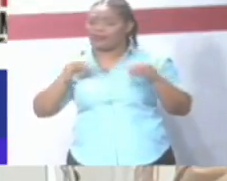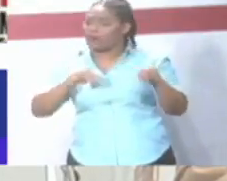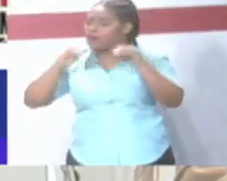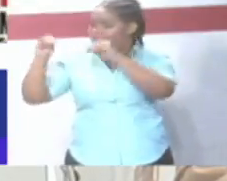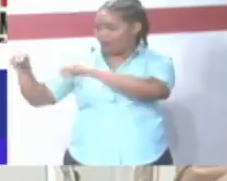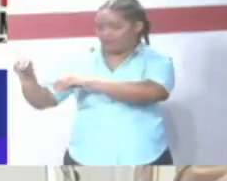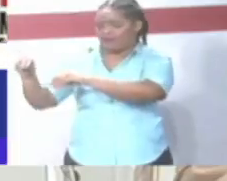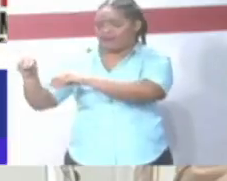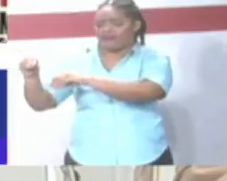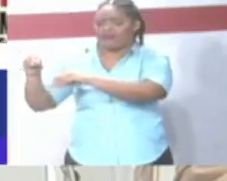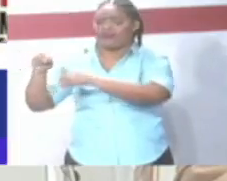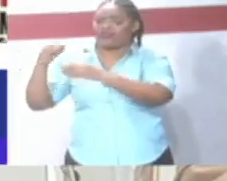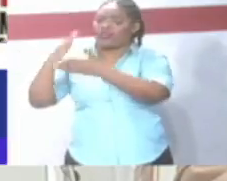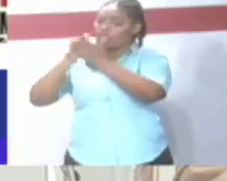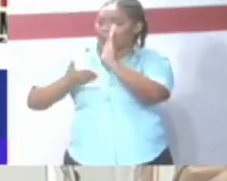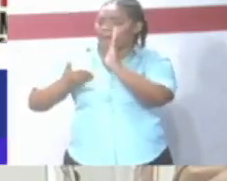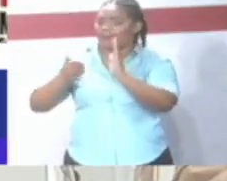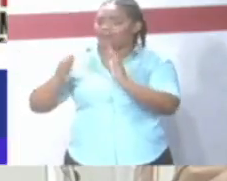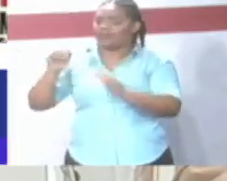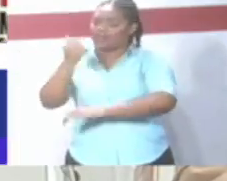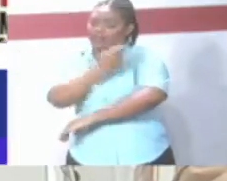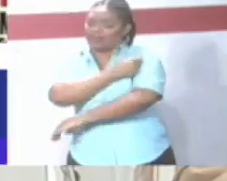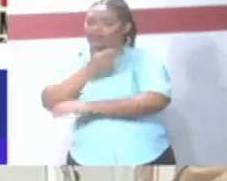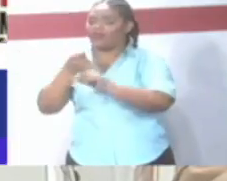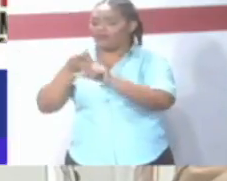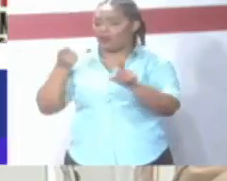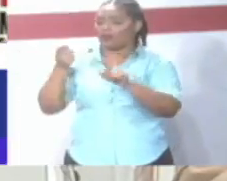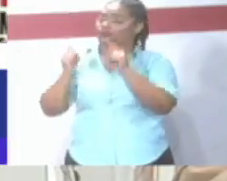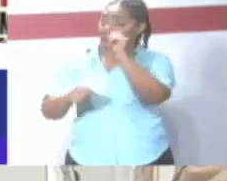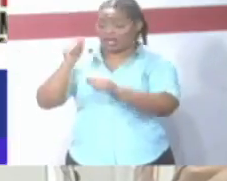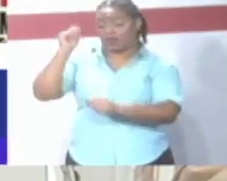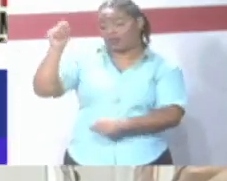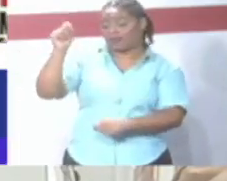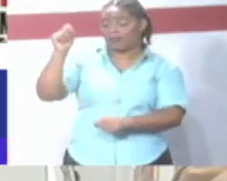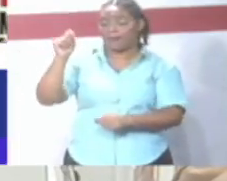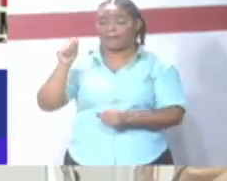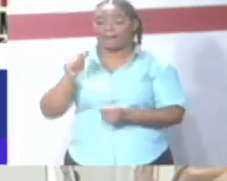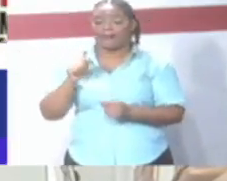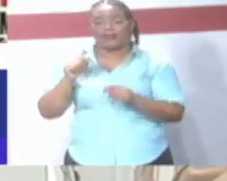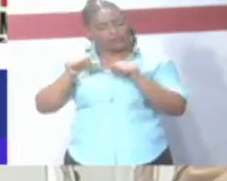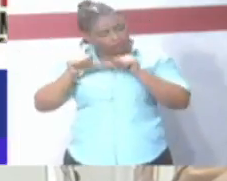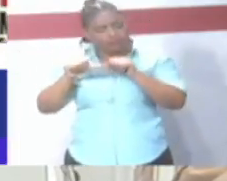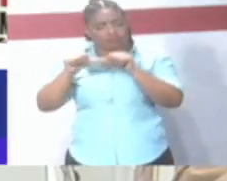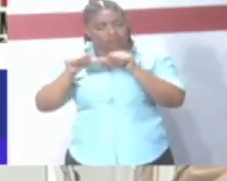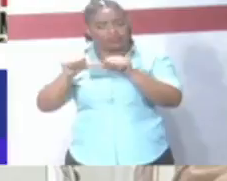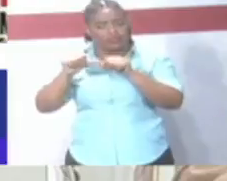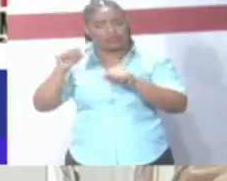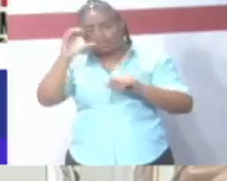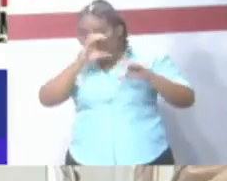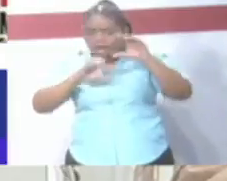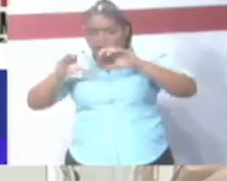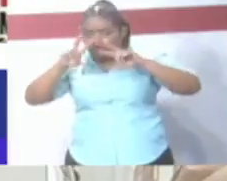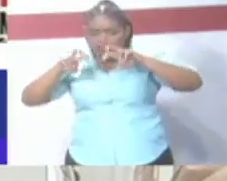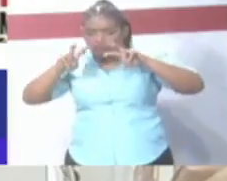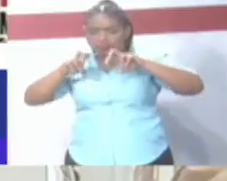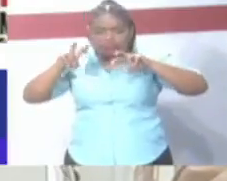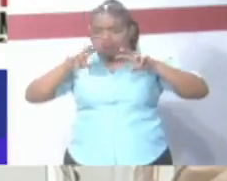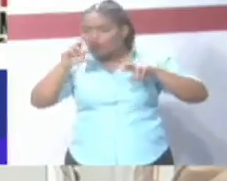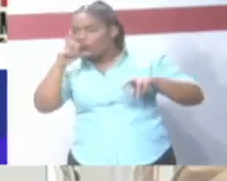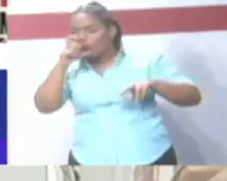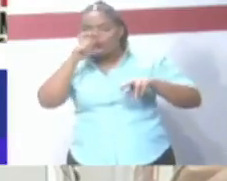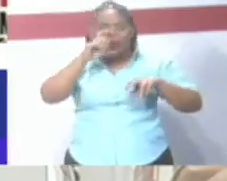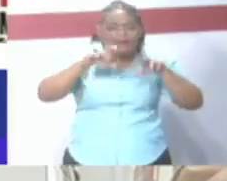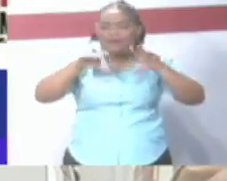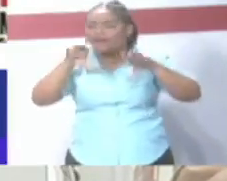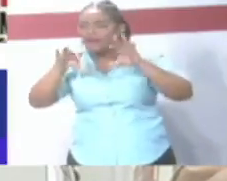also through PAHO are actively engaged in looking for these donee countries.